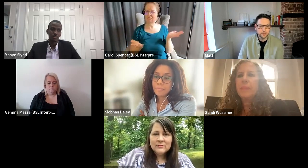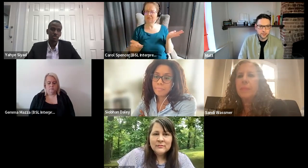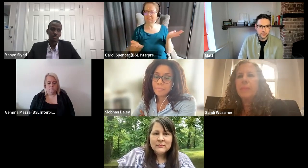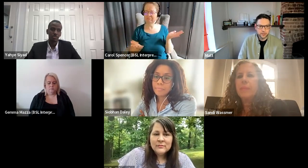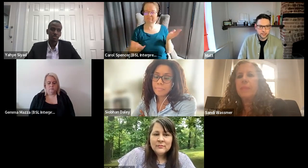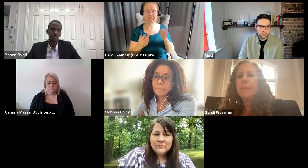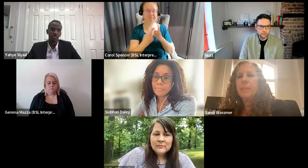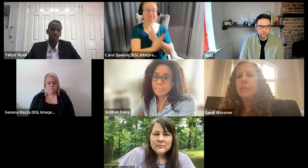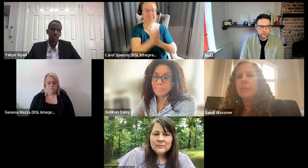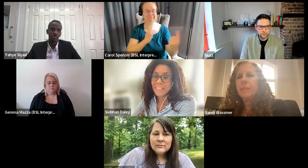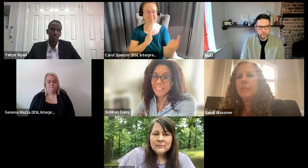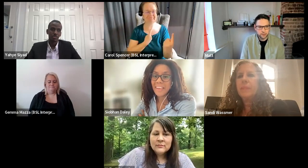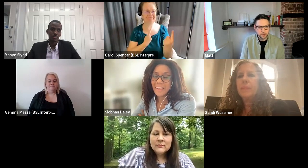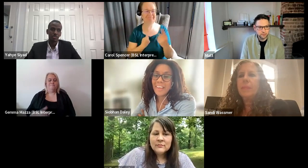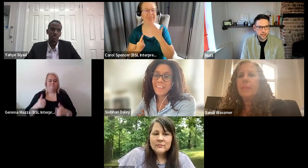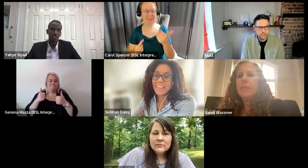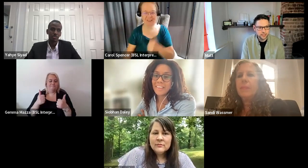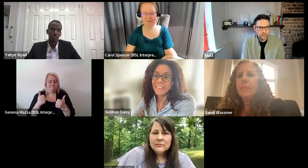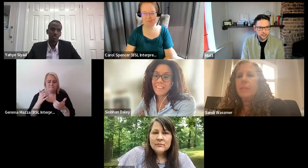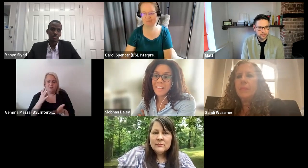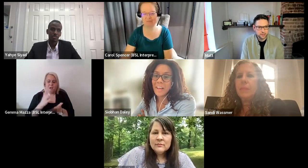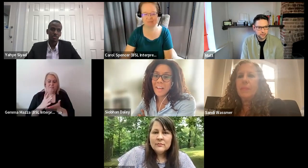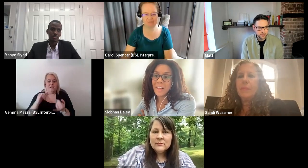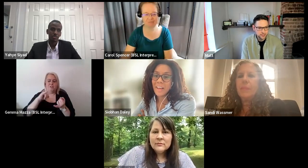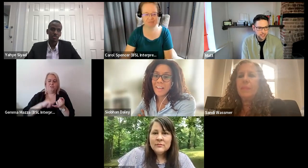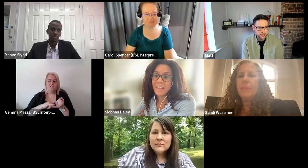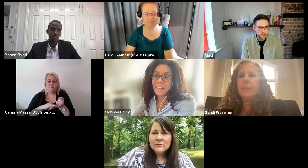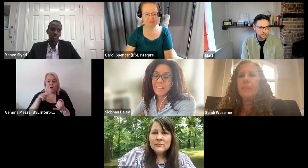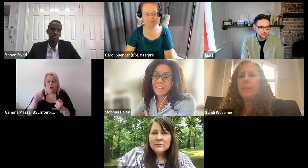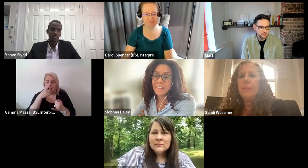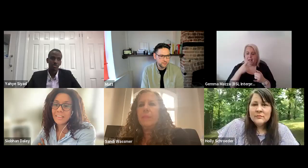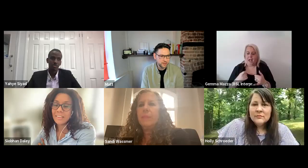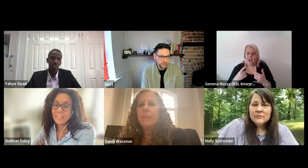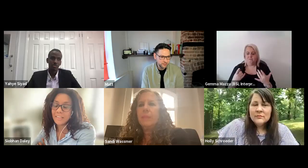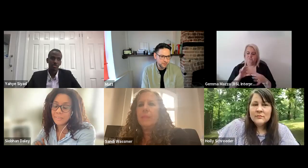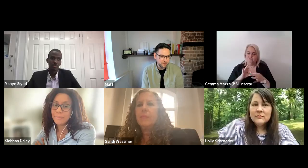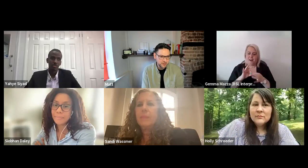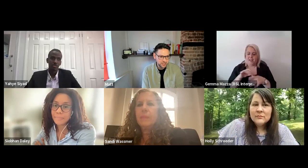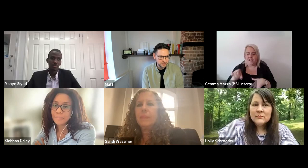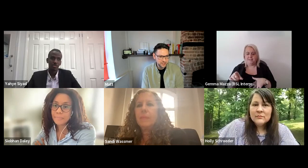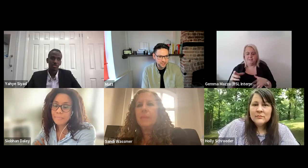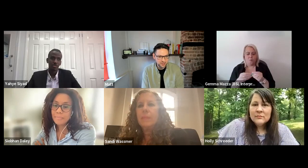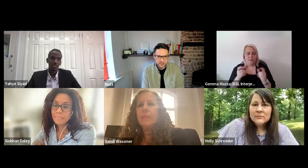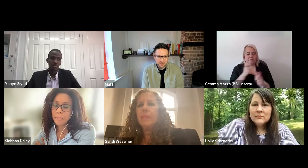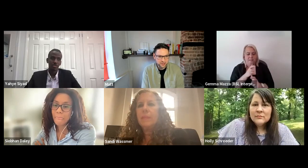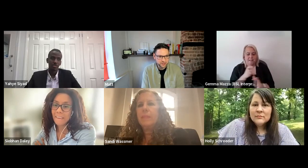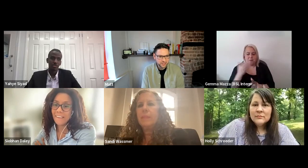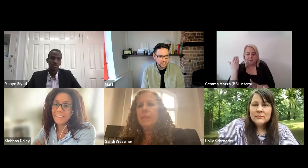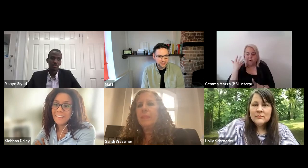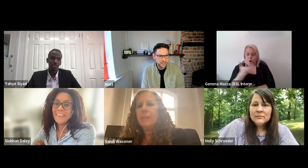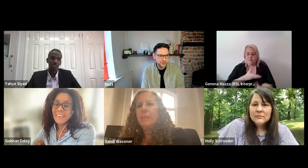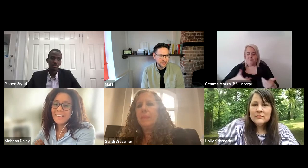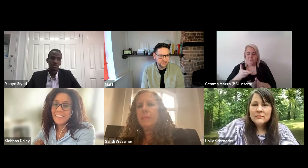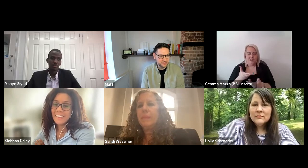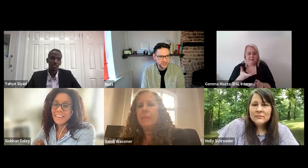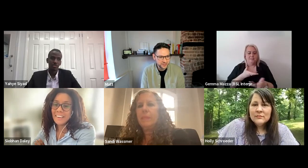Yeah, Siobhan, I think that you could probably relate to that. As somebody with dyslexia, I think when we originally were discussing about this panel,